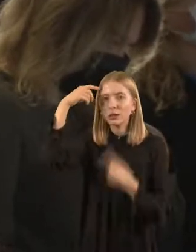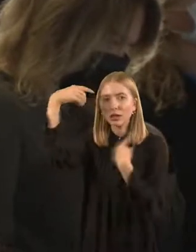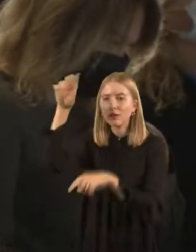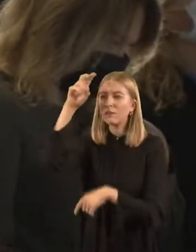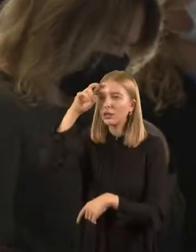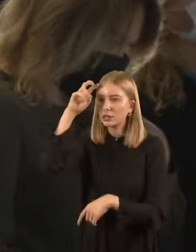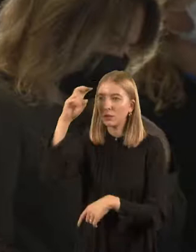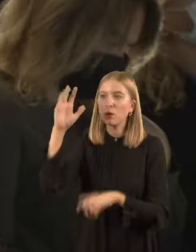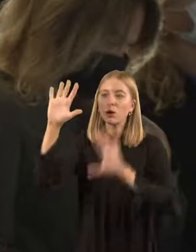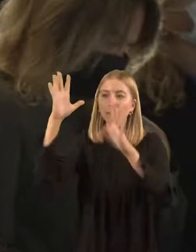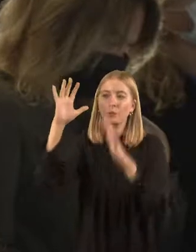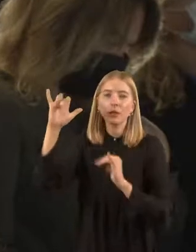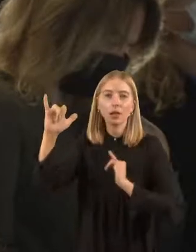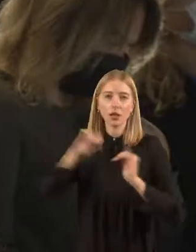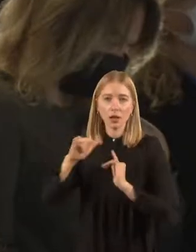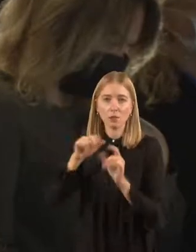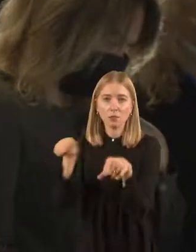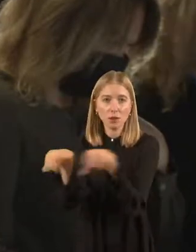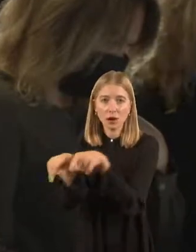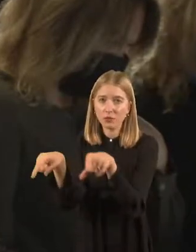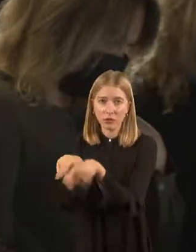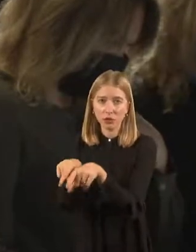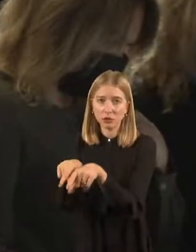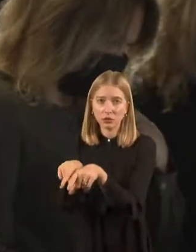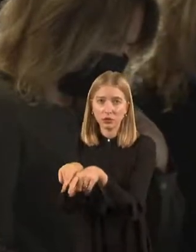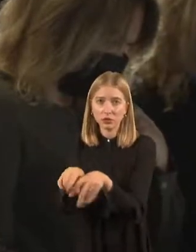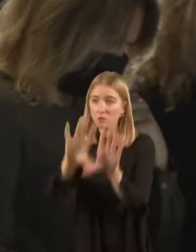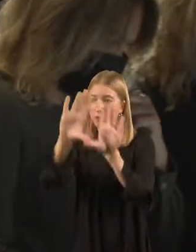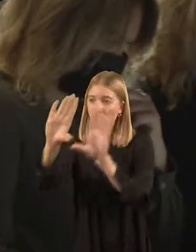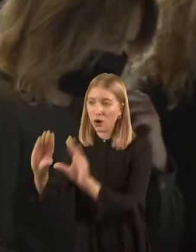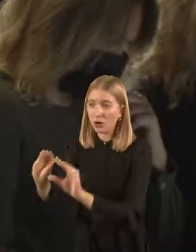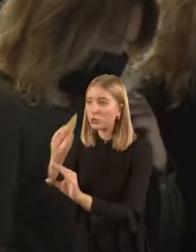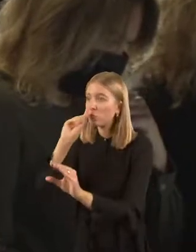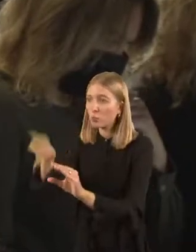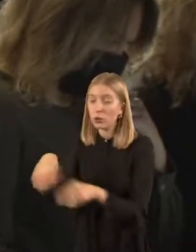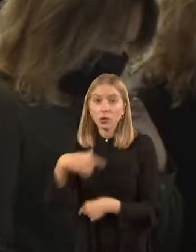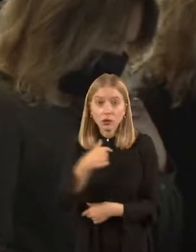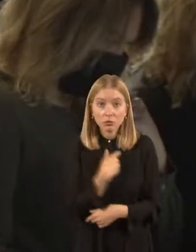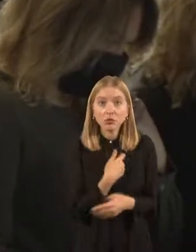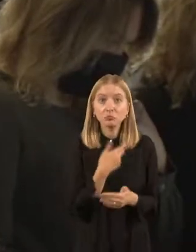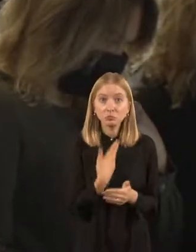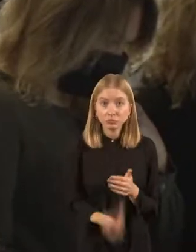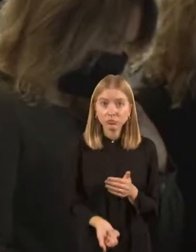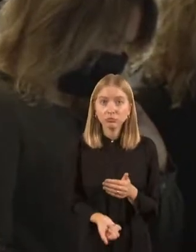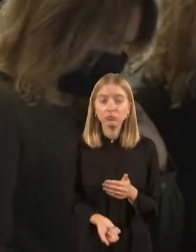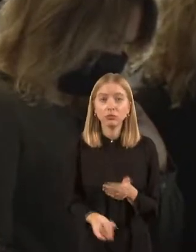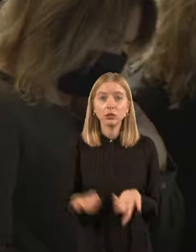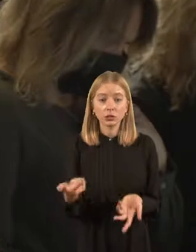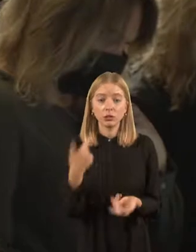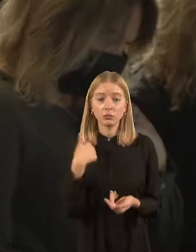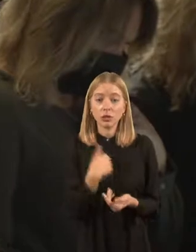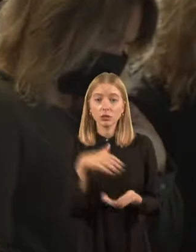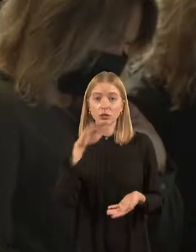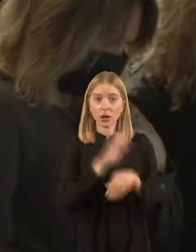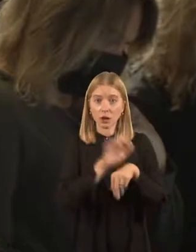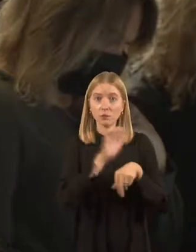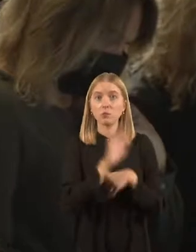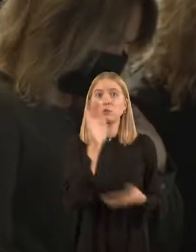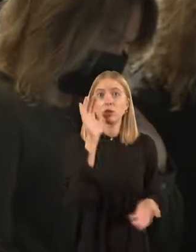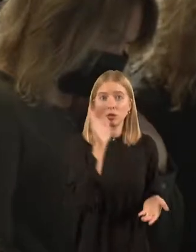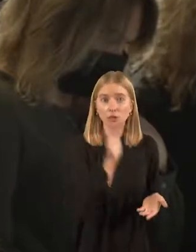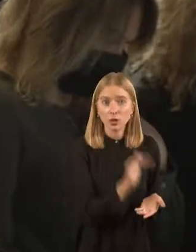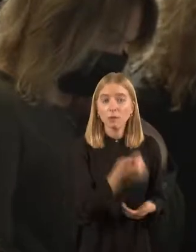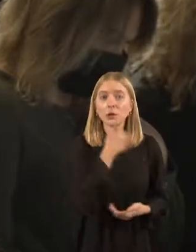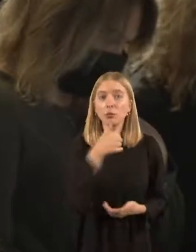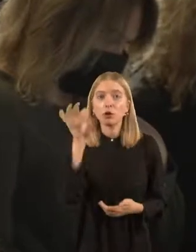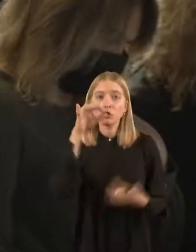earn. We have examples in the EU, and if other countries don't reduce the use of fertilizer,